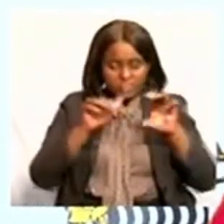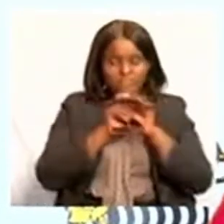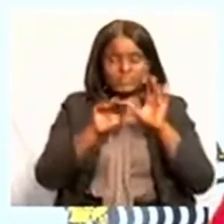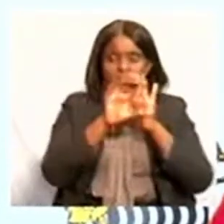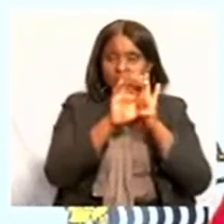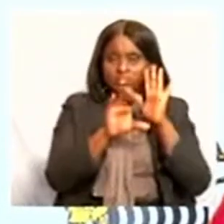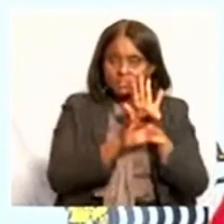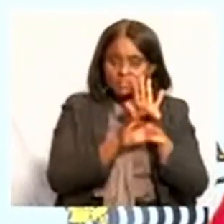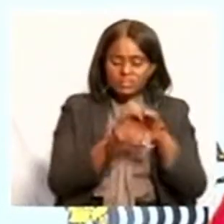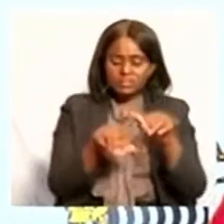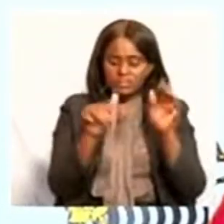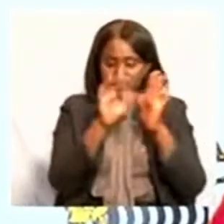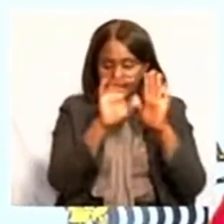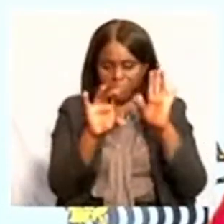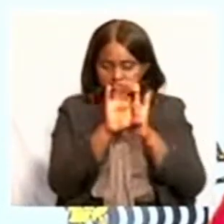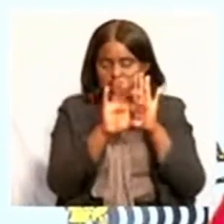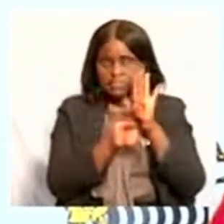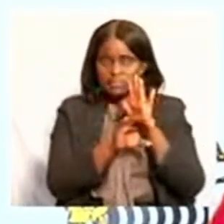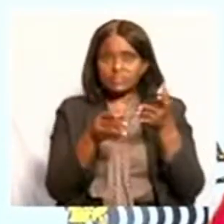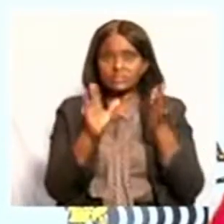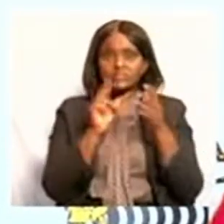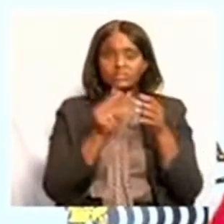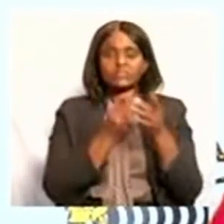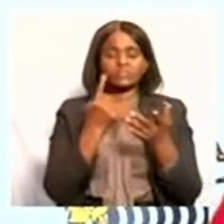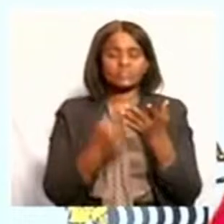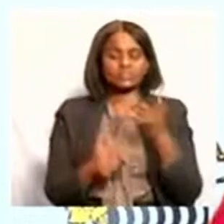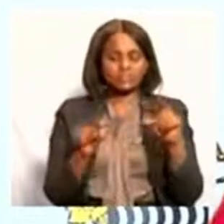Constitution allows us to